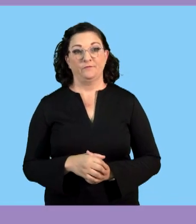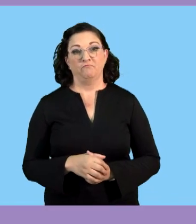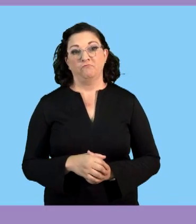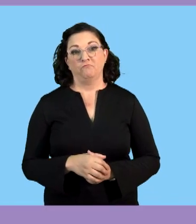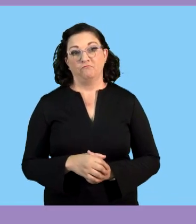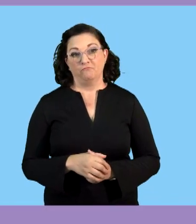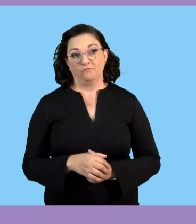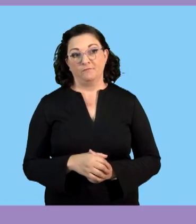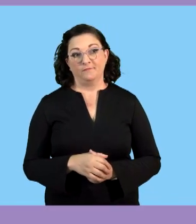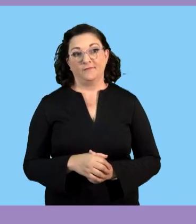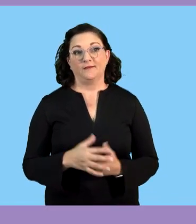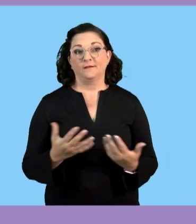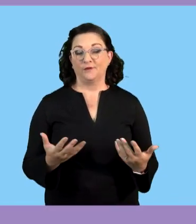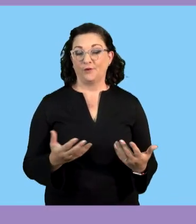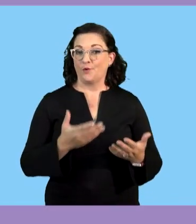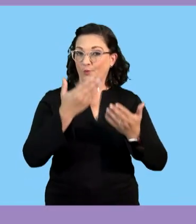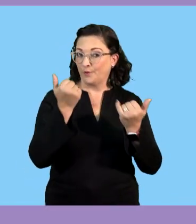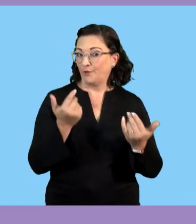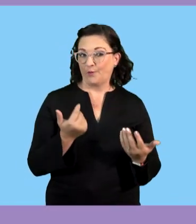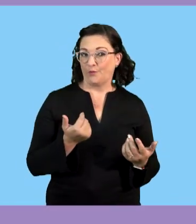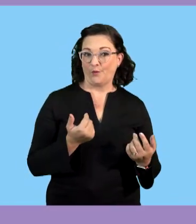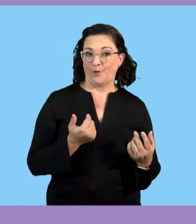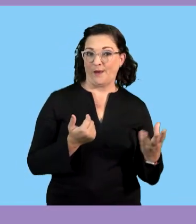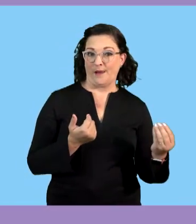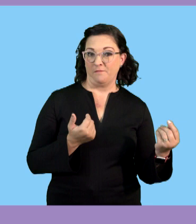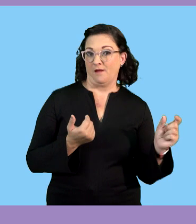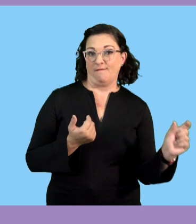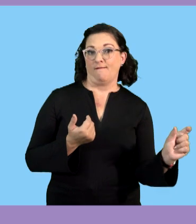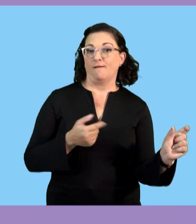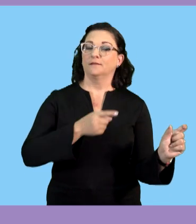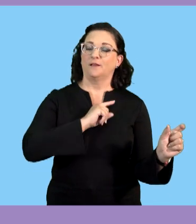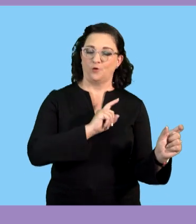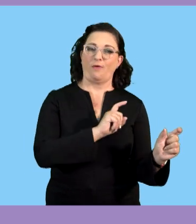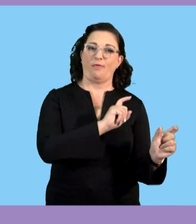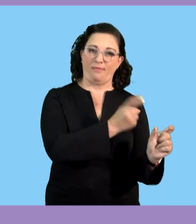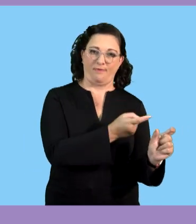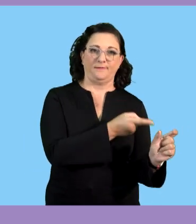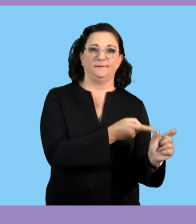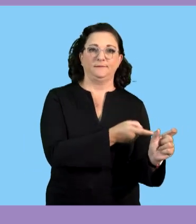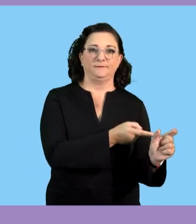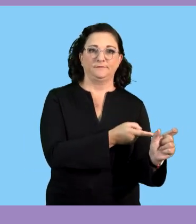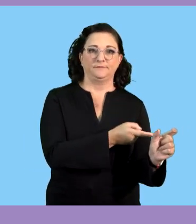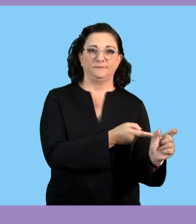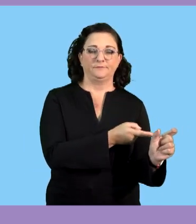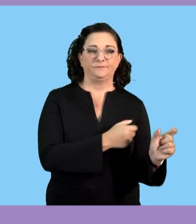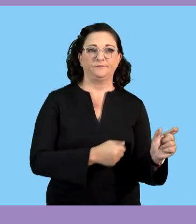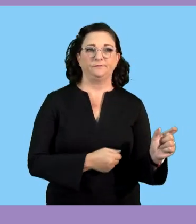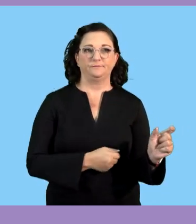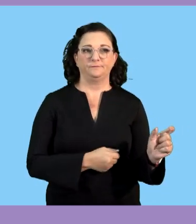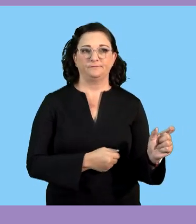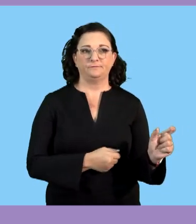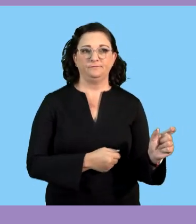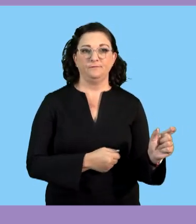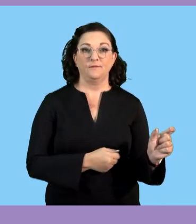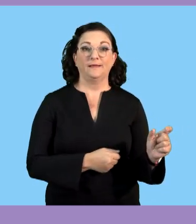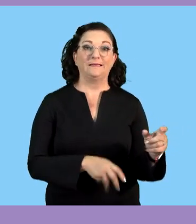So this means that, of course, we don't know what the first number is, so we are going to use x to represent that number.